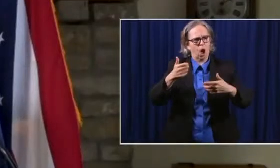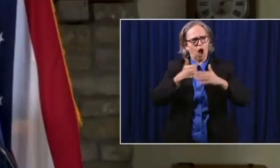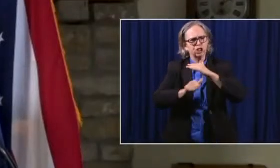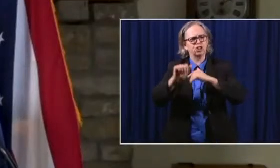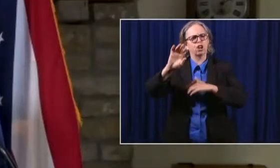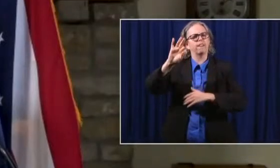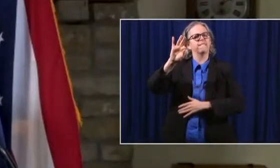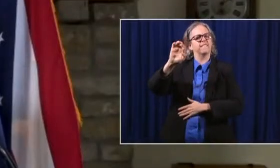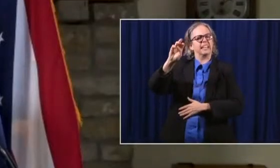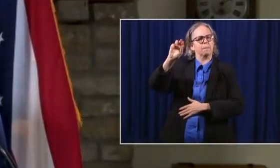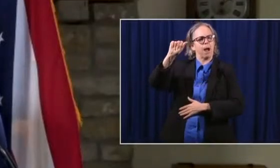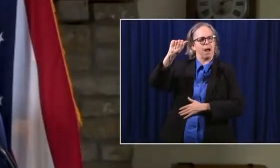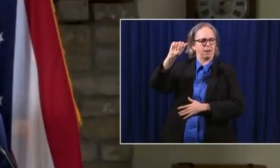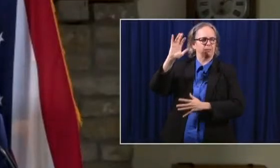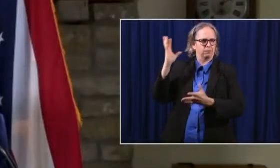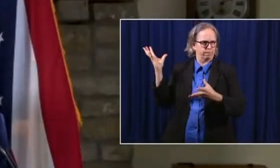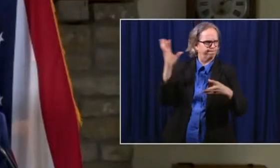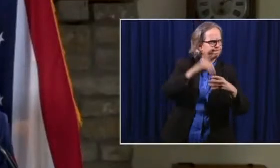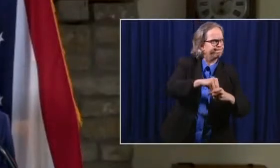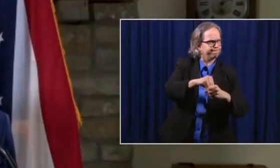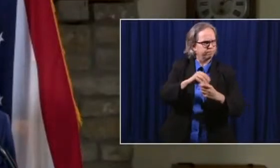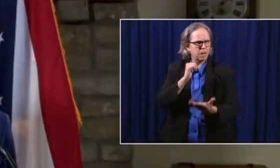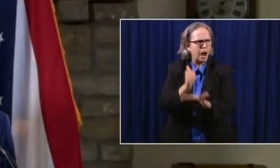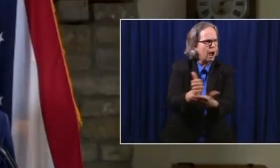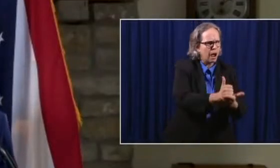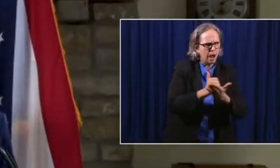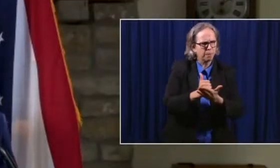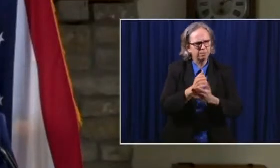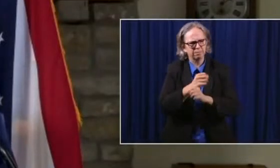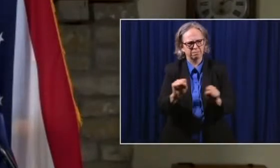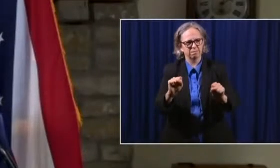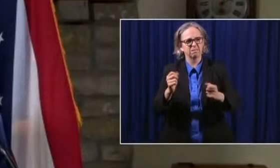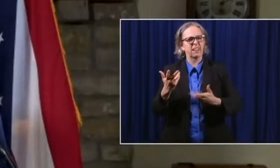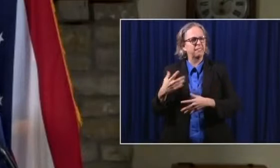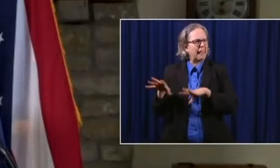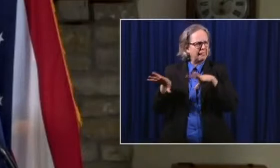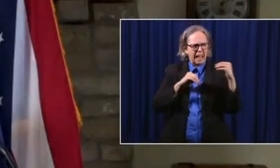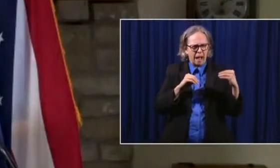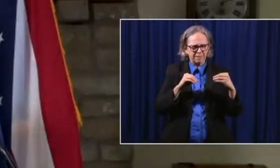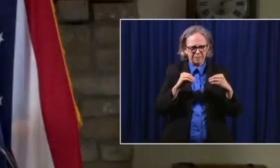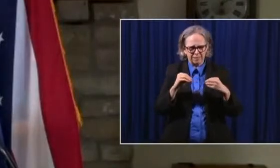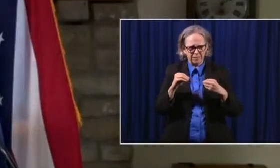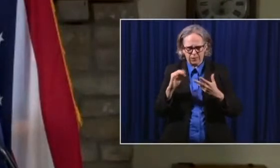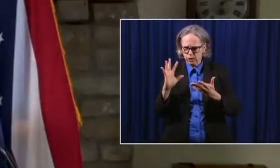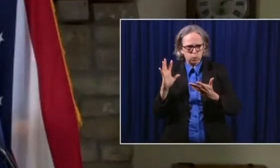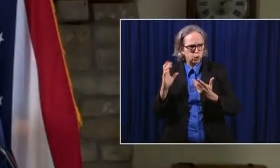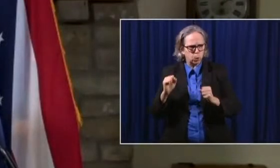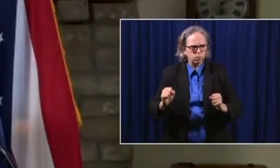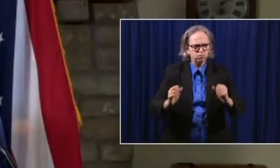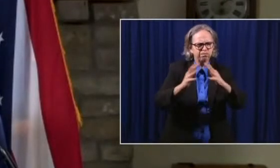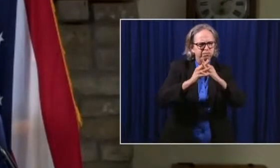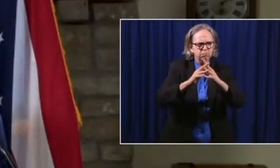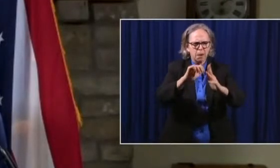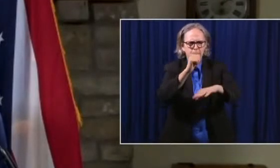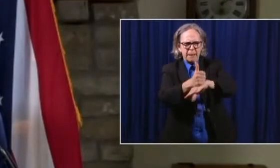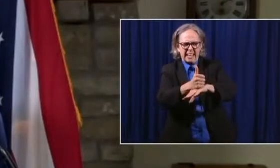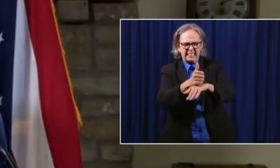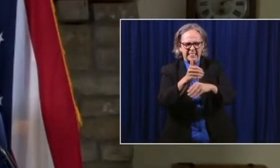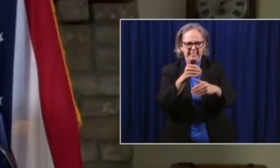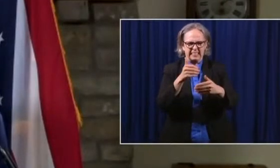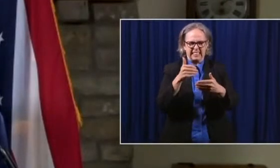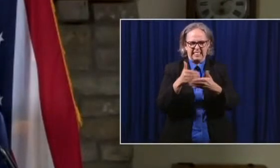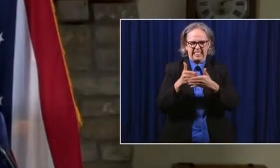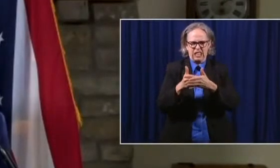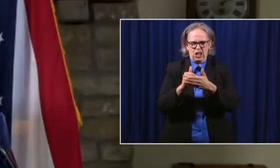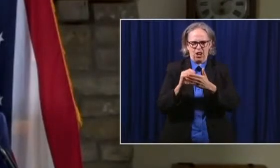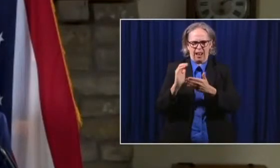team departed from its base in Vandalia, not too far from where we are. Fran and I are here in Cedarville last